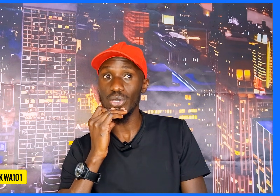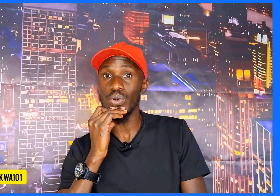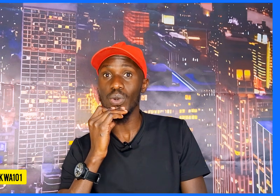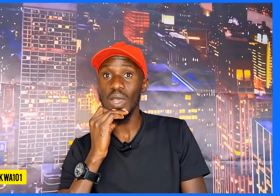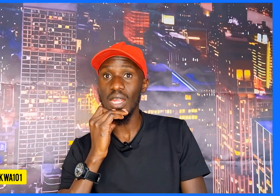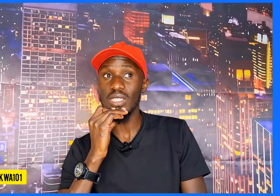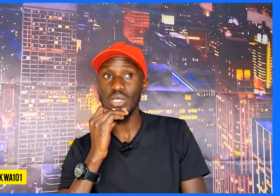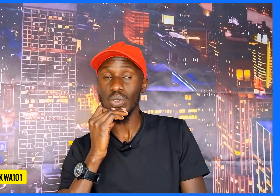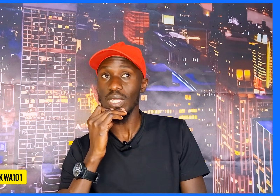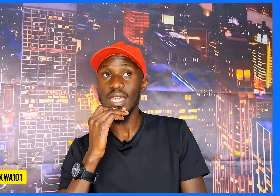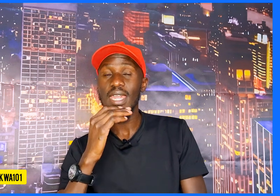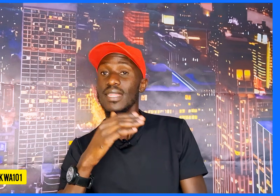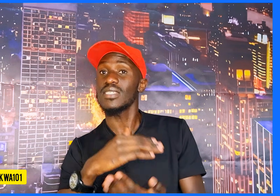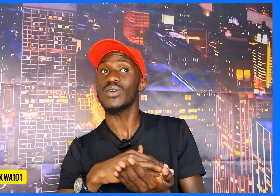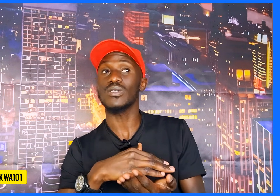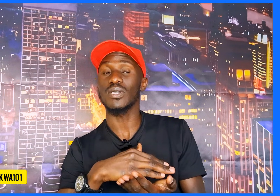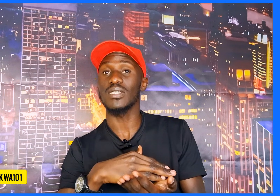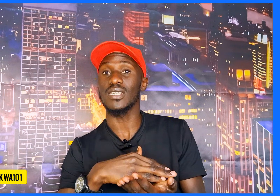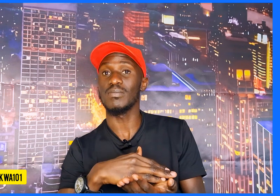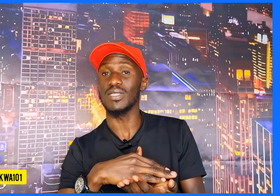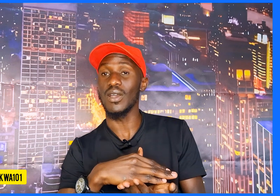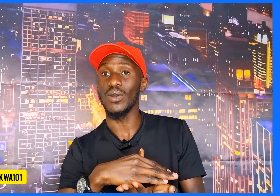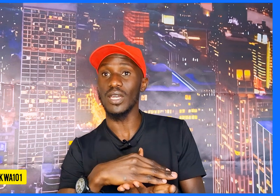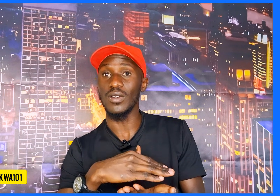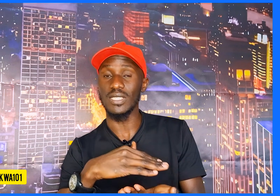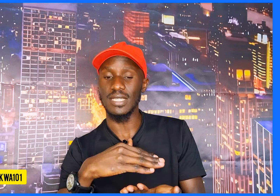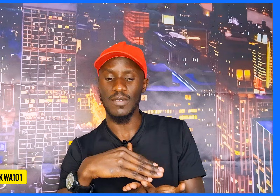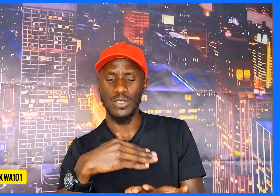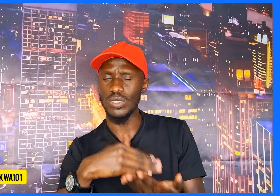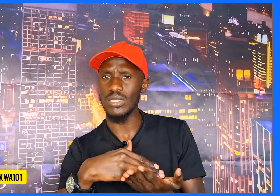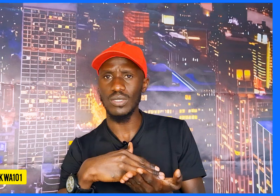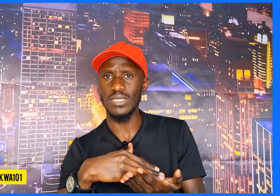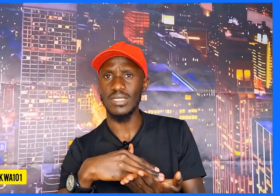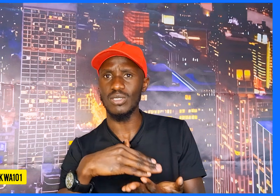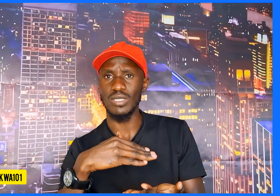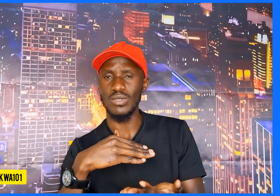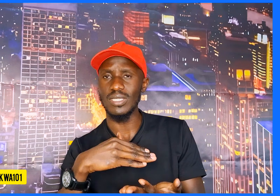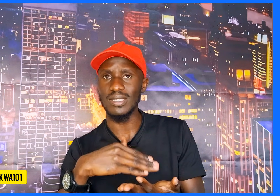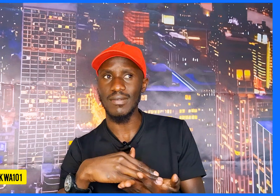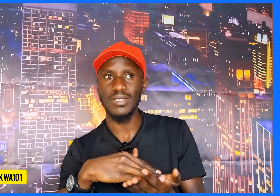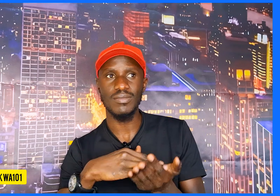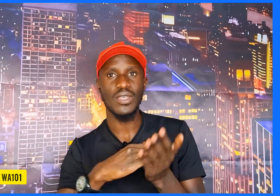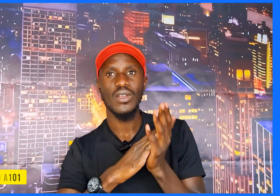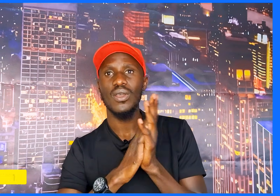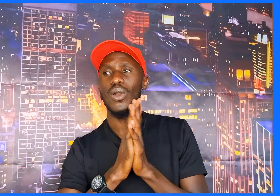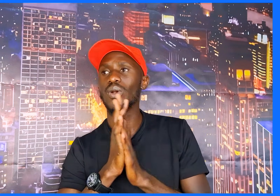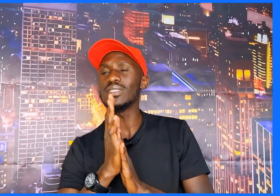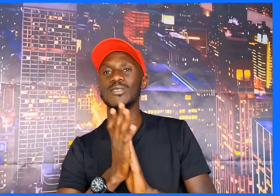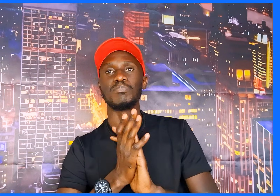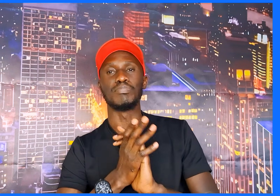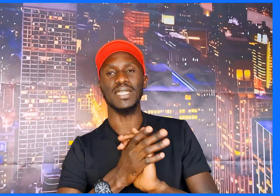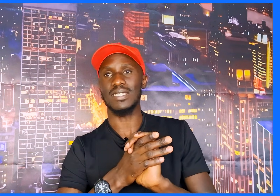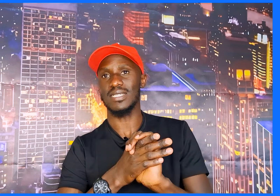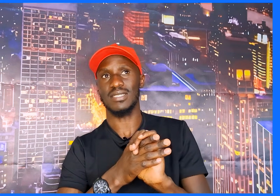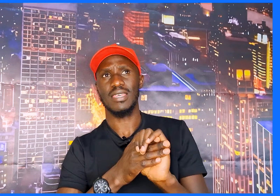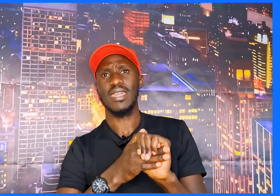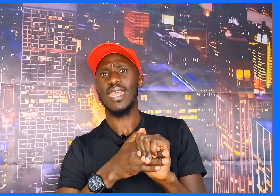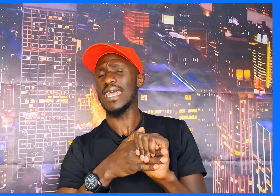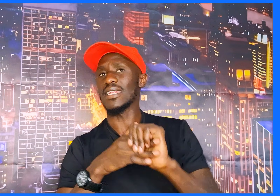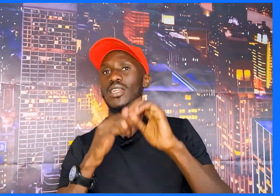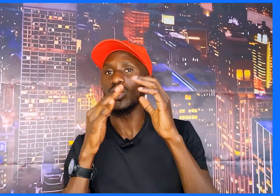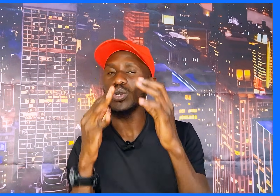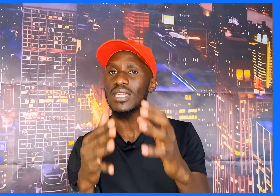screwed. You are screwed. And that's going to literally be the order of the day for 2026, 2027, all these big